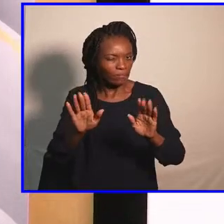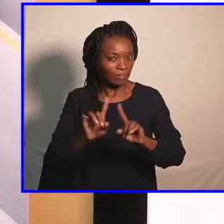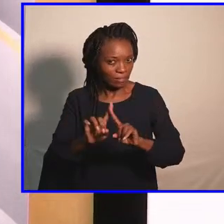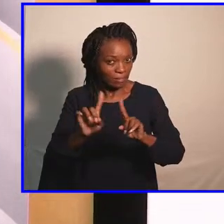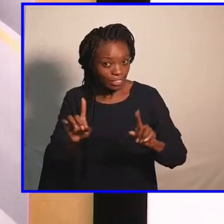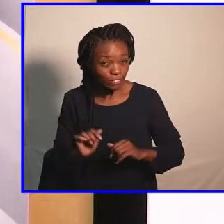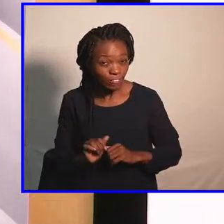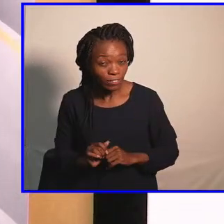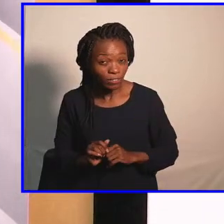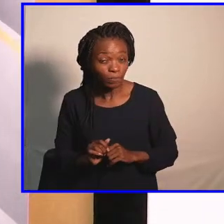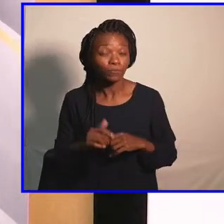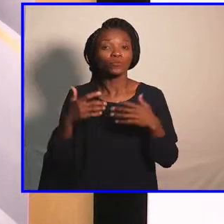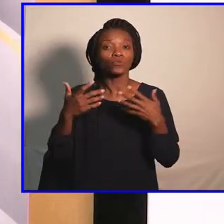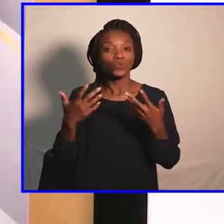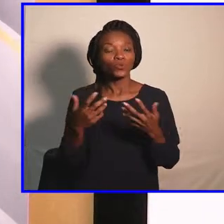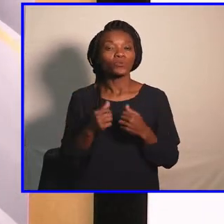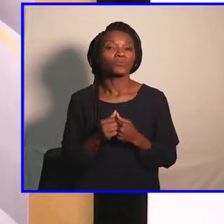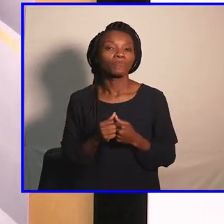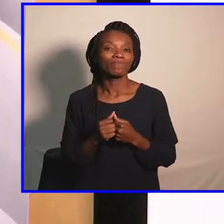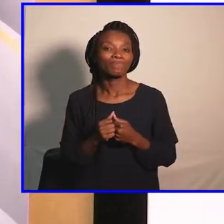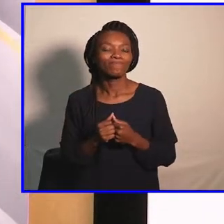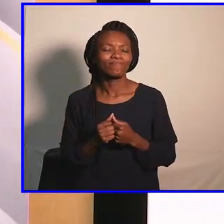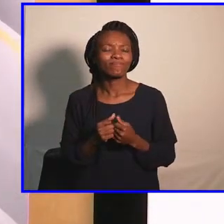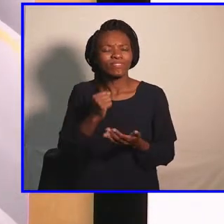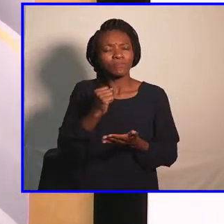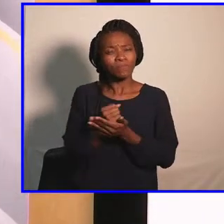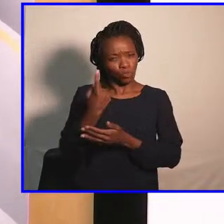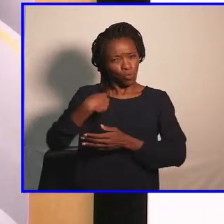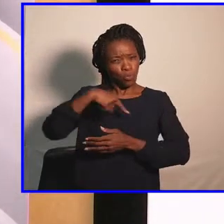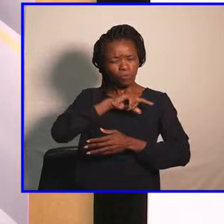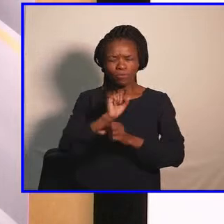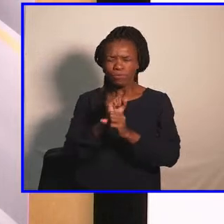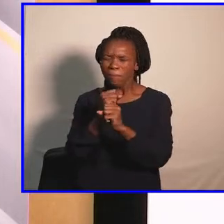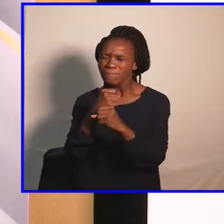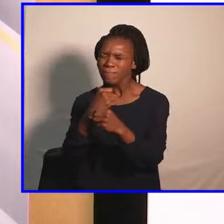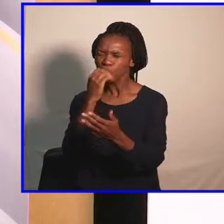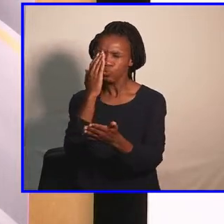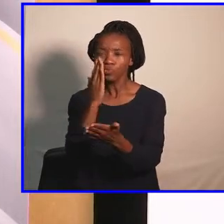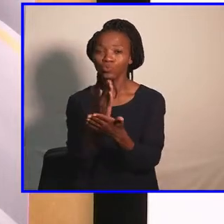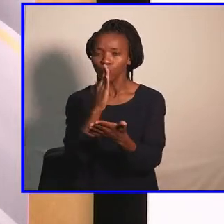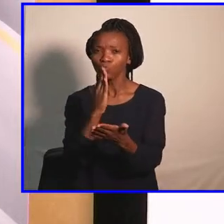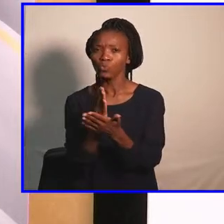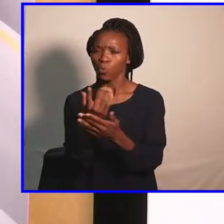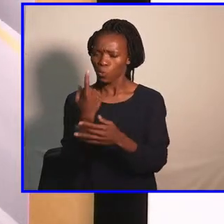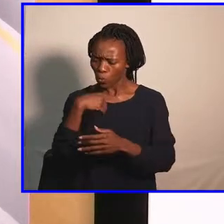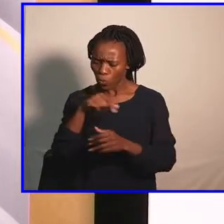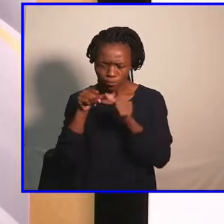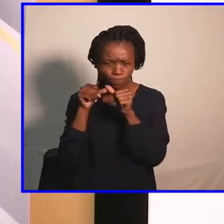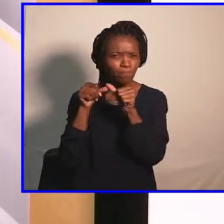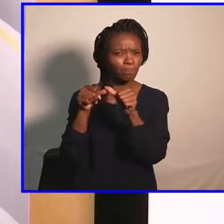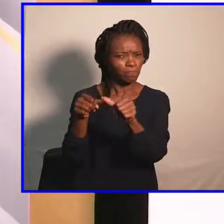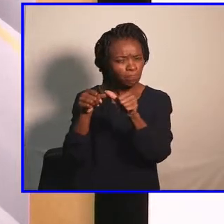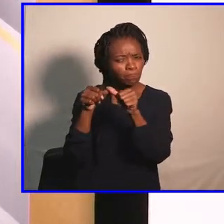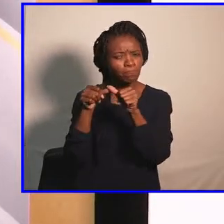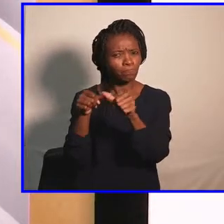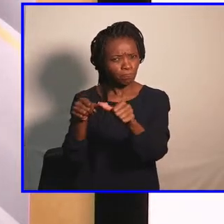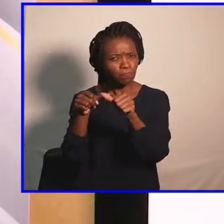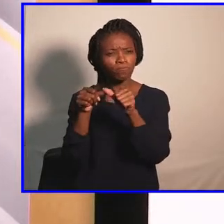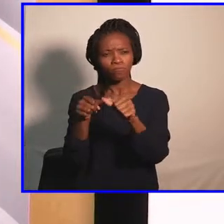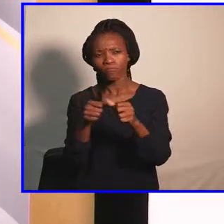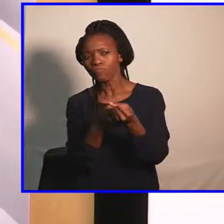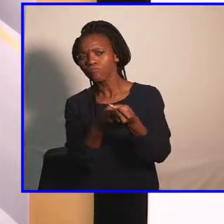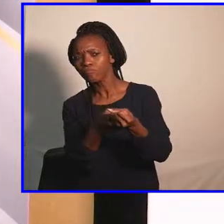We will therefore make sure that we continuously invest in